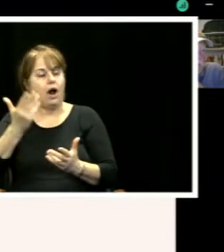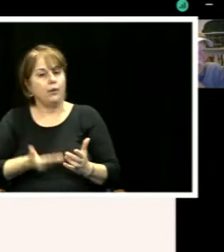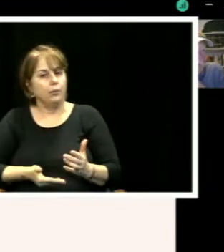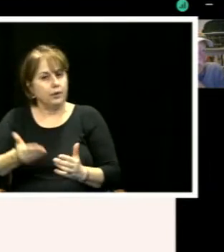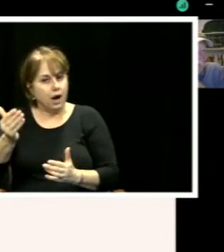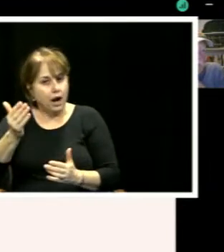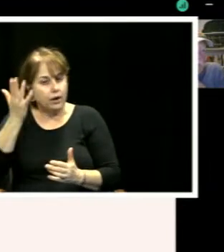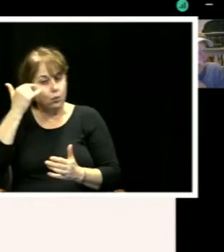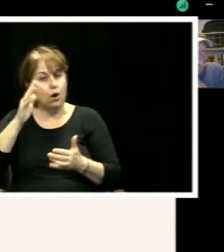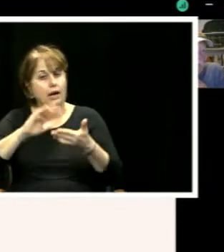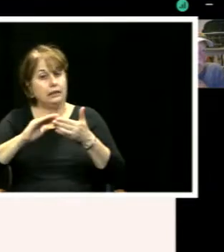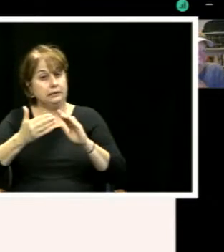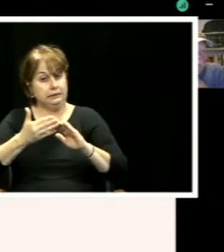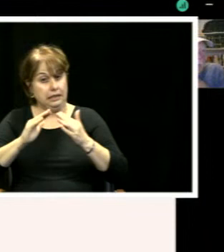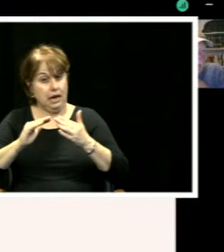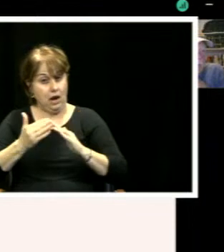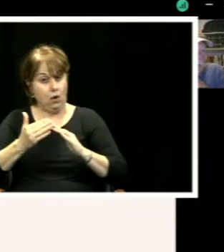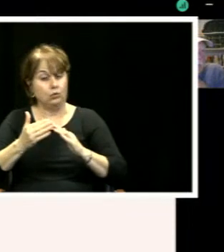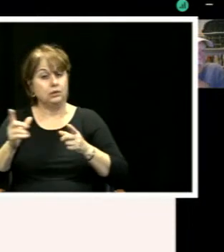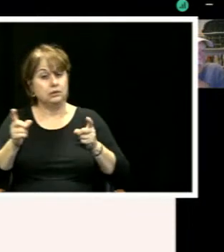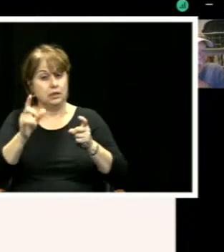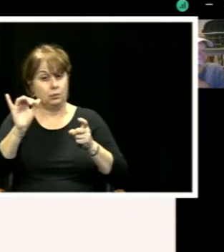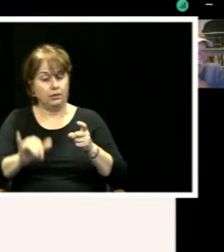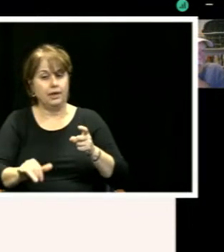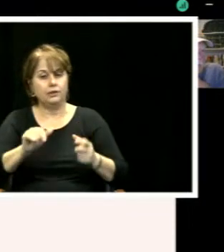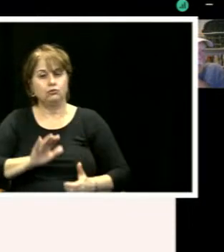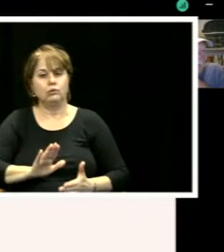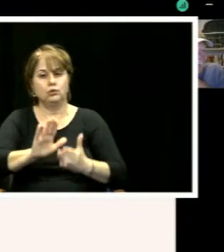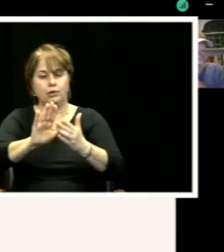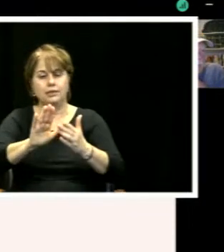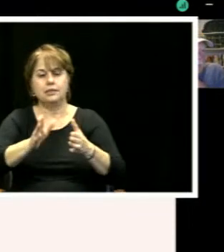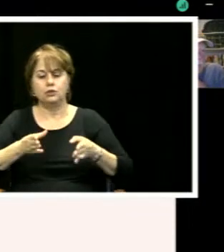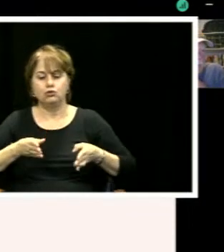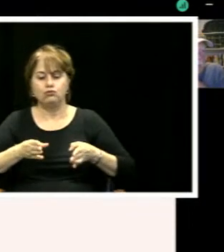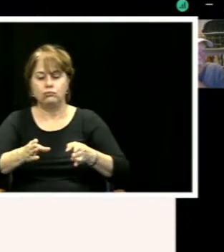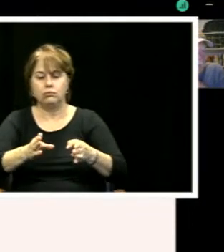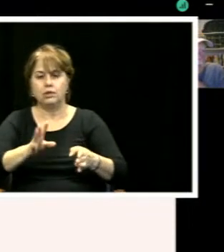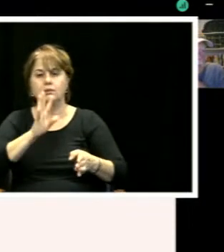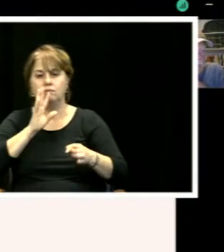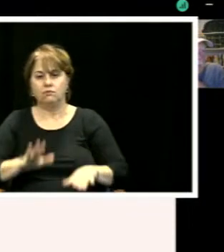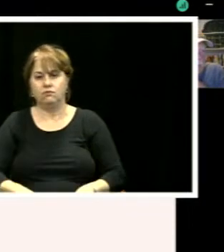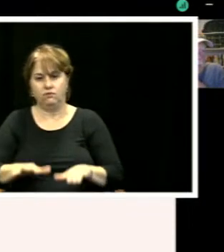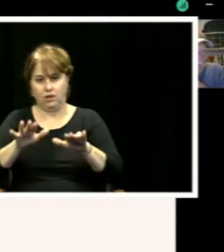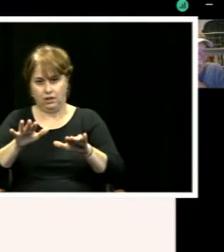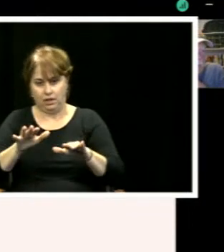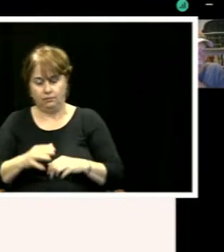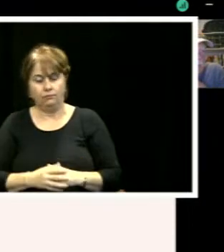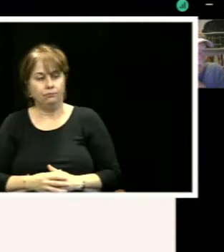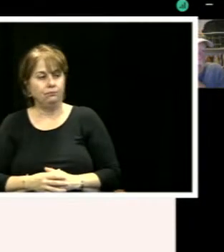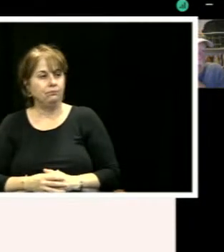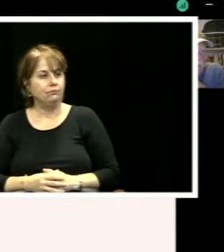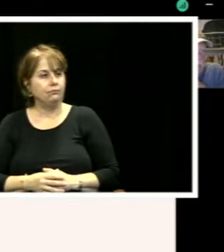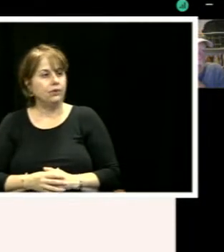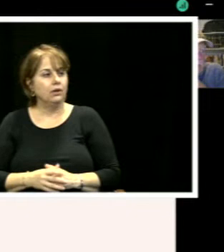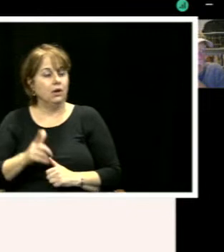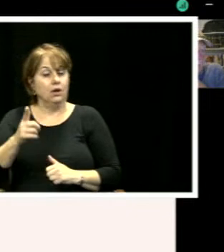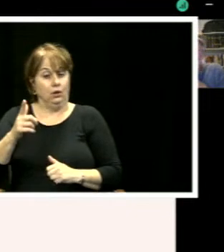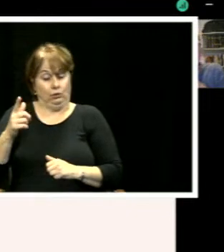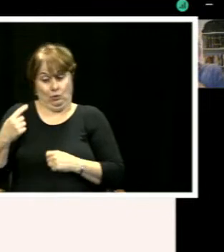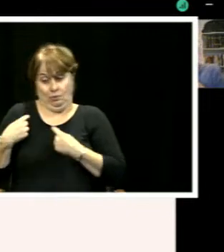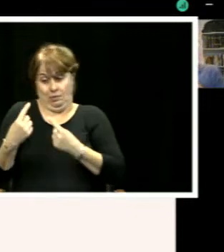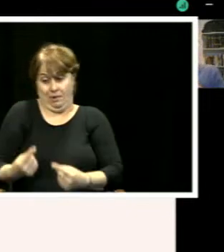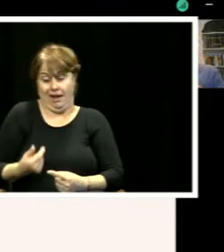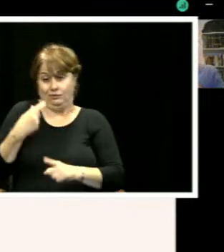the town went forward with this, was to address street flooding. Clearly, with the storms over the last few